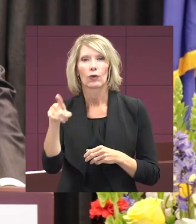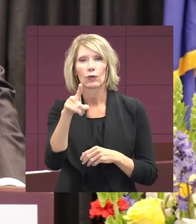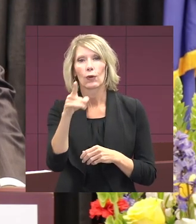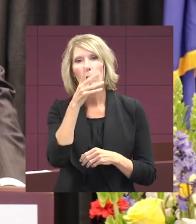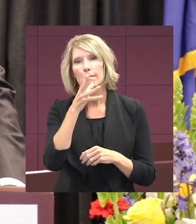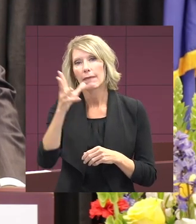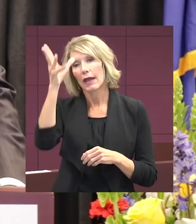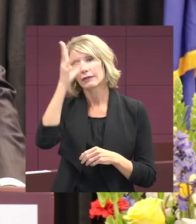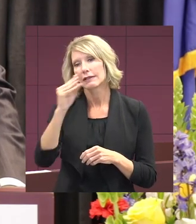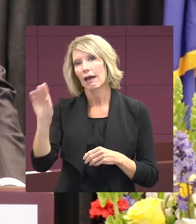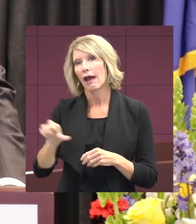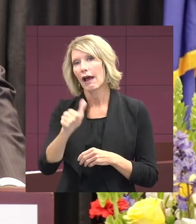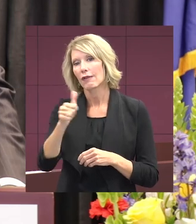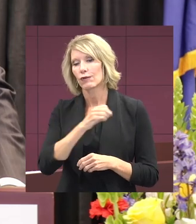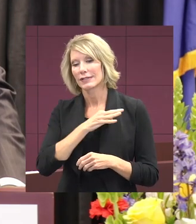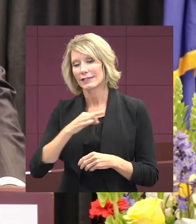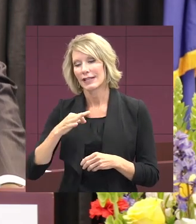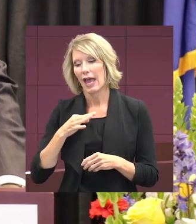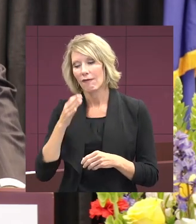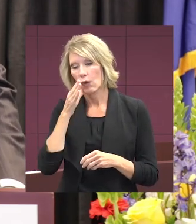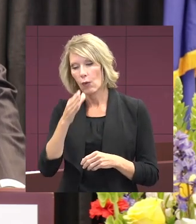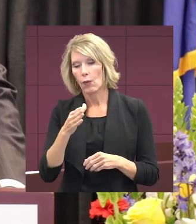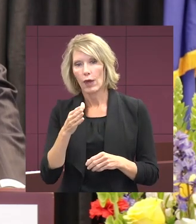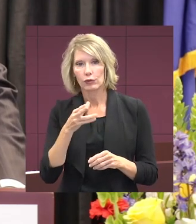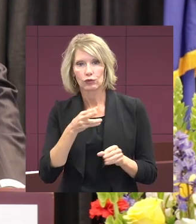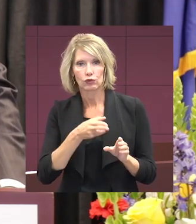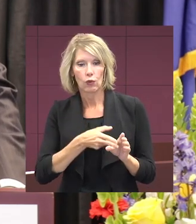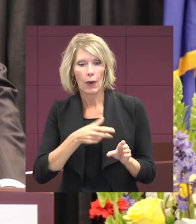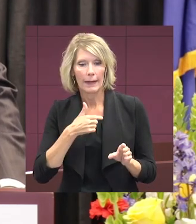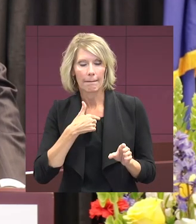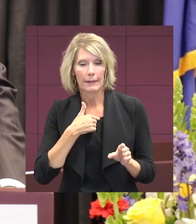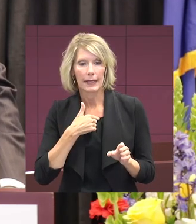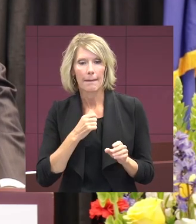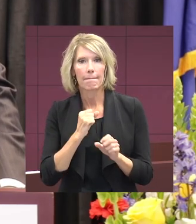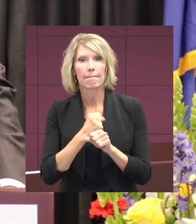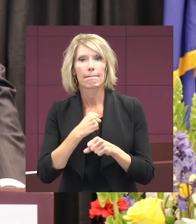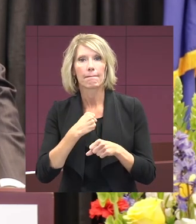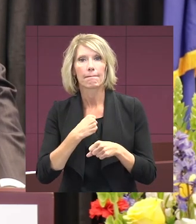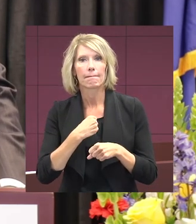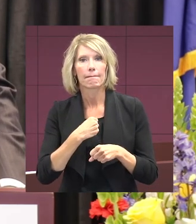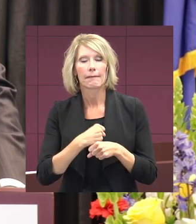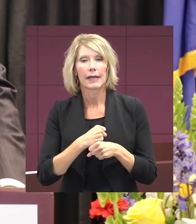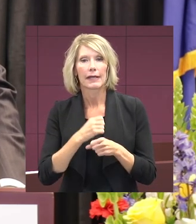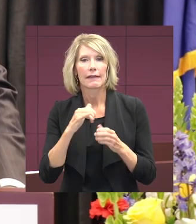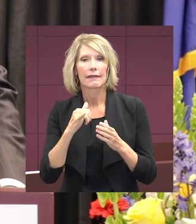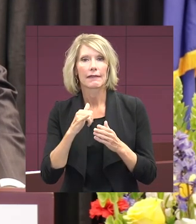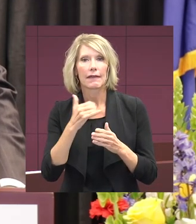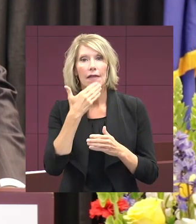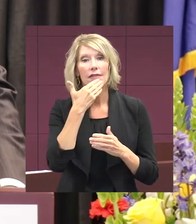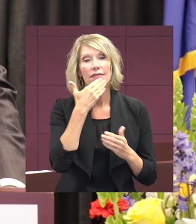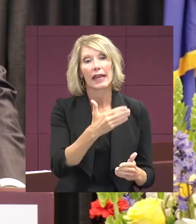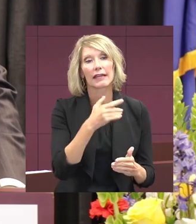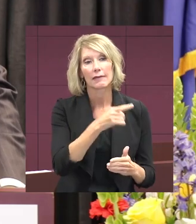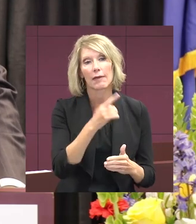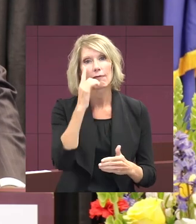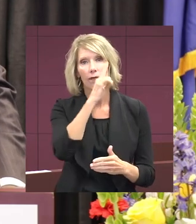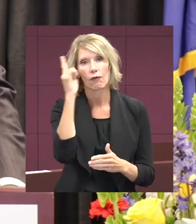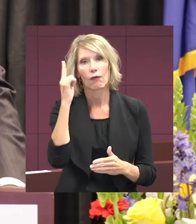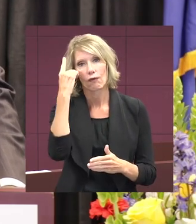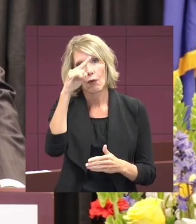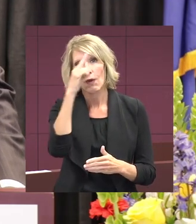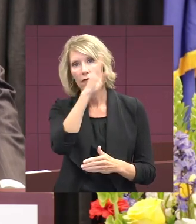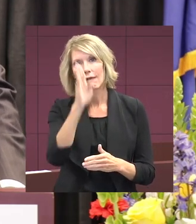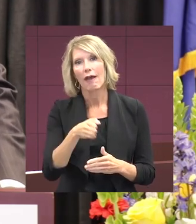parents and other staff members will join me in making this also and thanking them for never giving